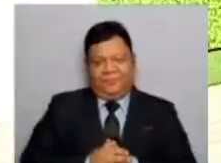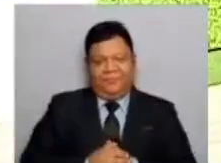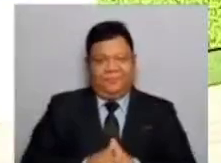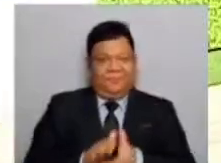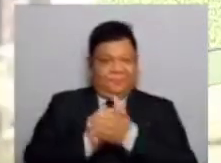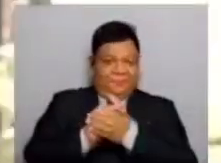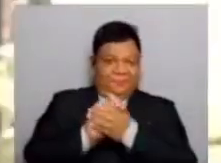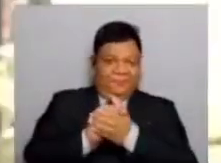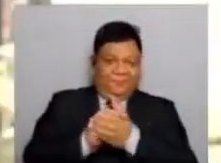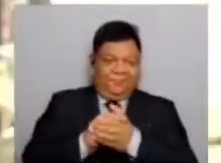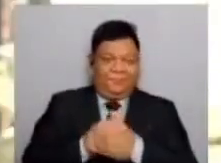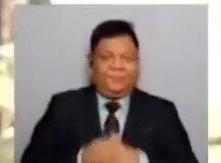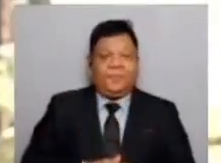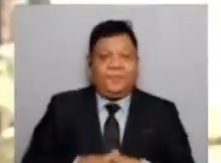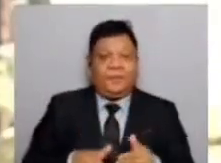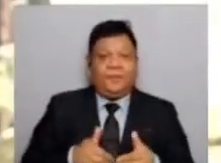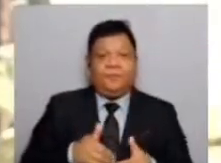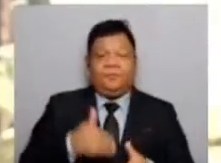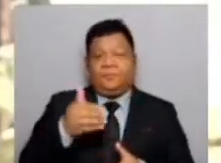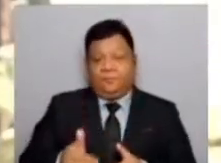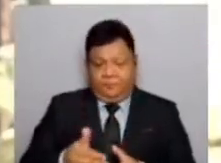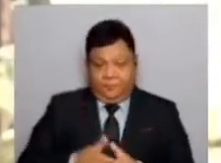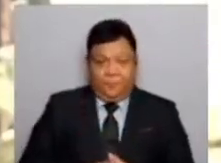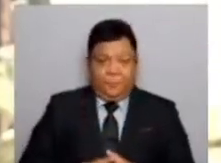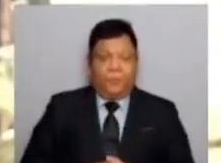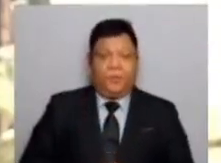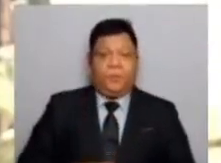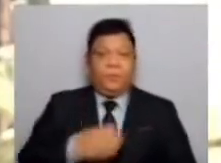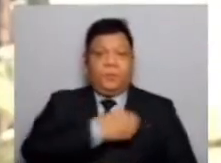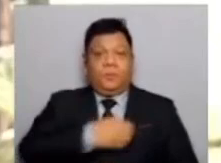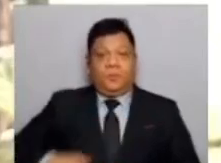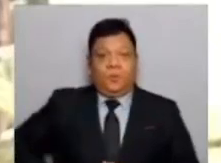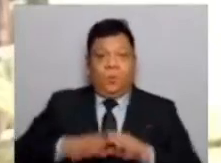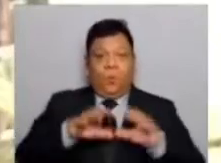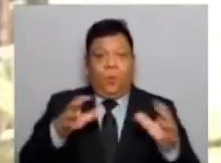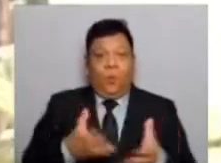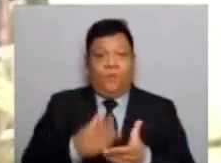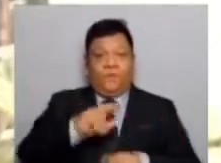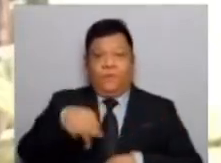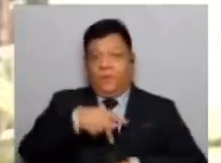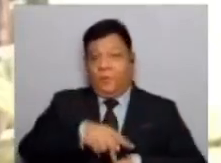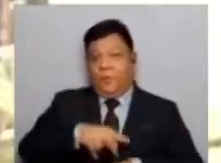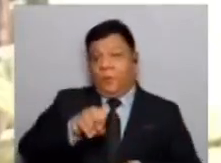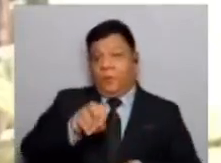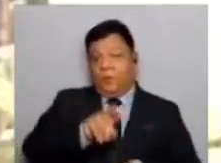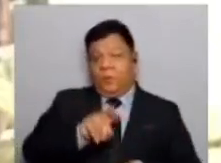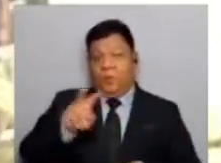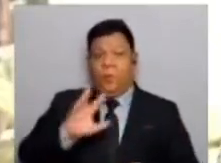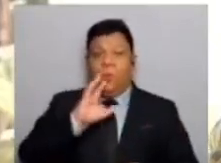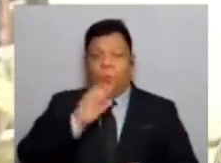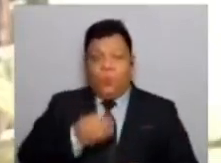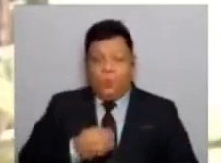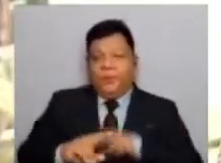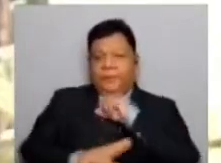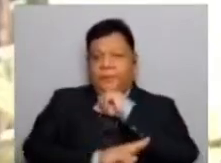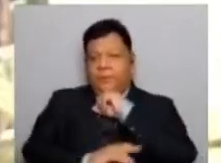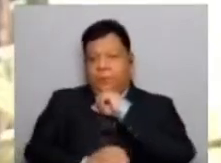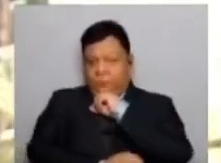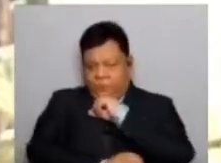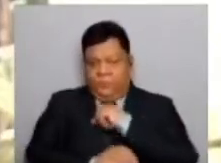ang kinoronahan bilang Miss World Philippines 2022 si Negros Occidental Beauty, a good friend of mine,